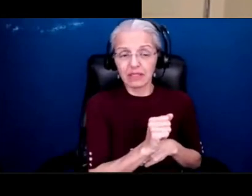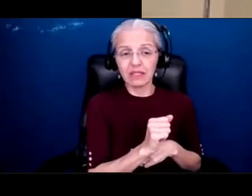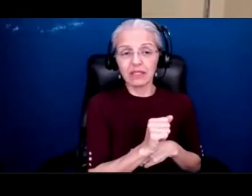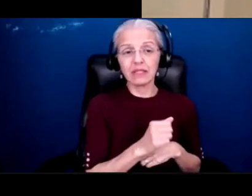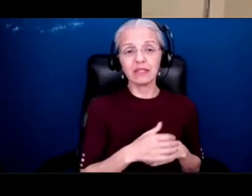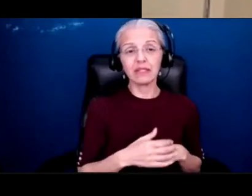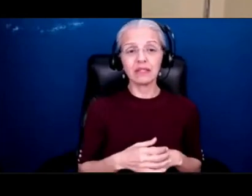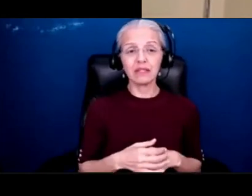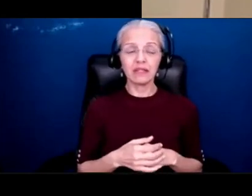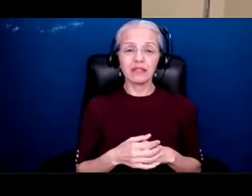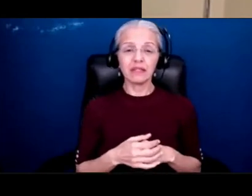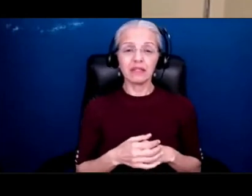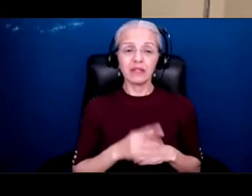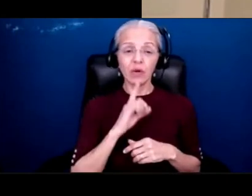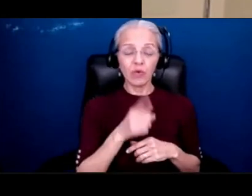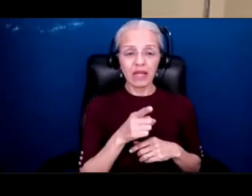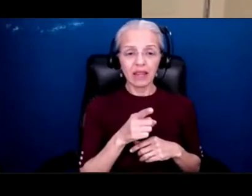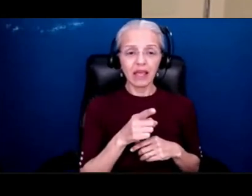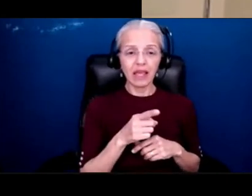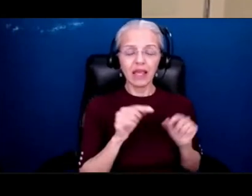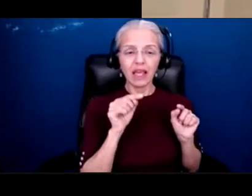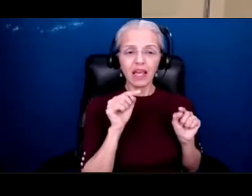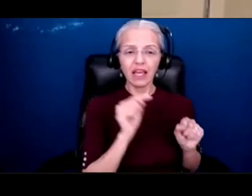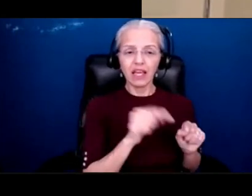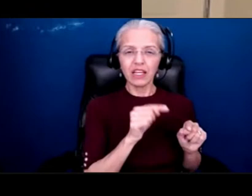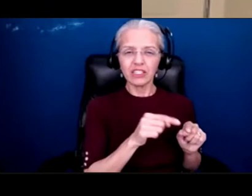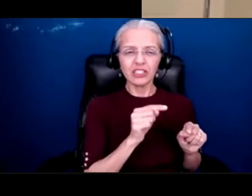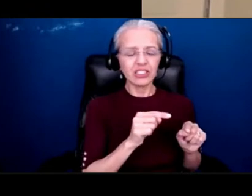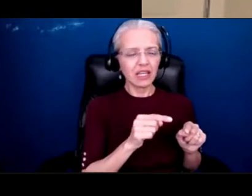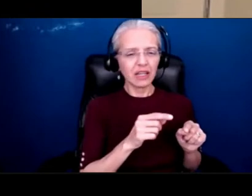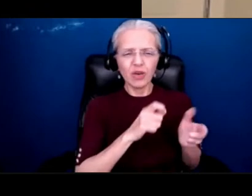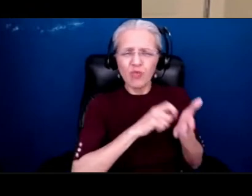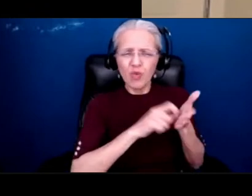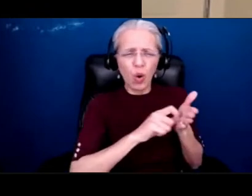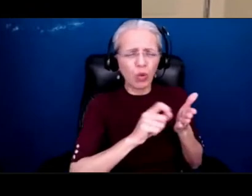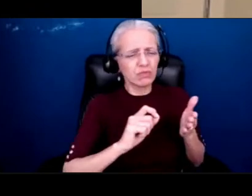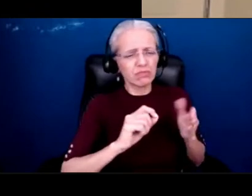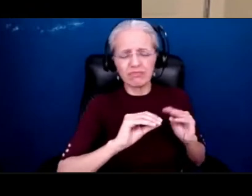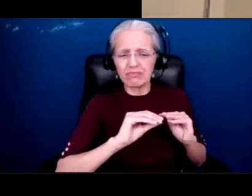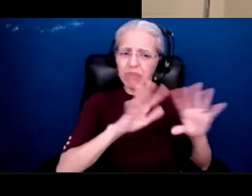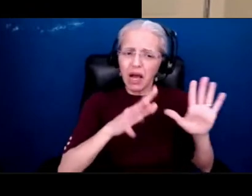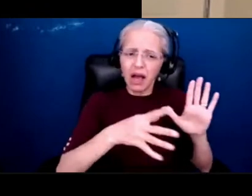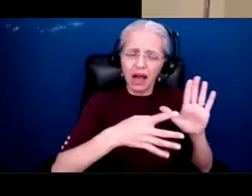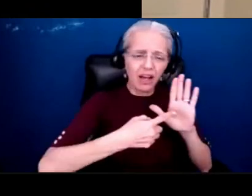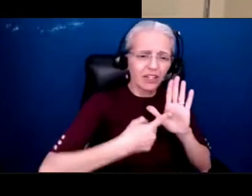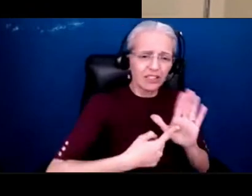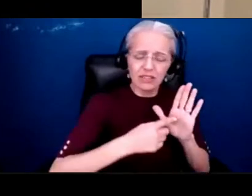day. And she wrote it so brilliantly that I really do amongst